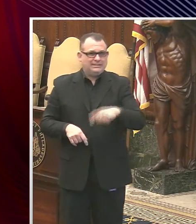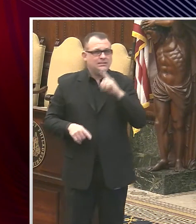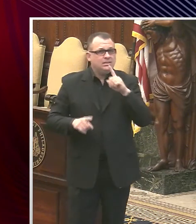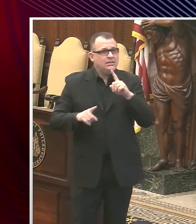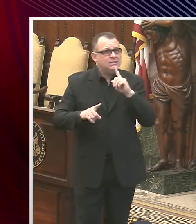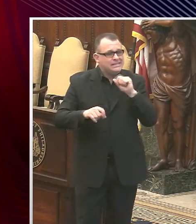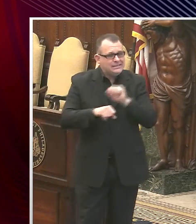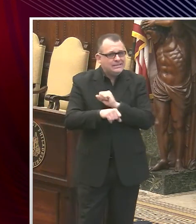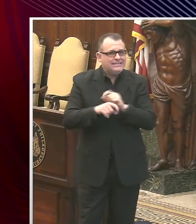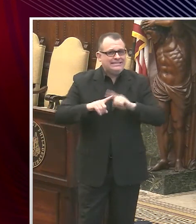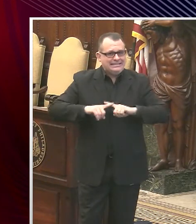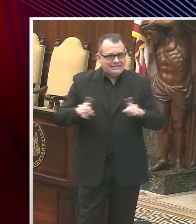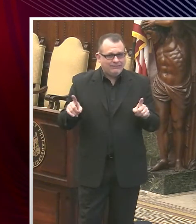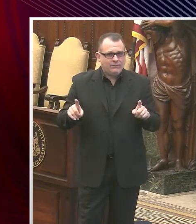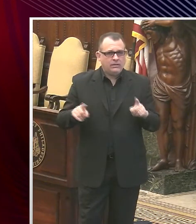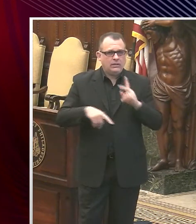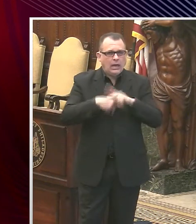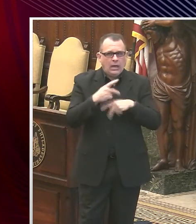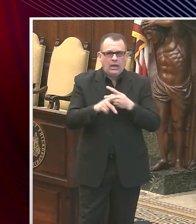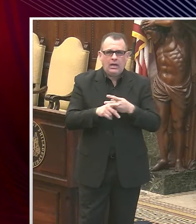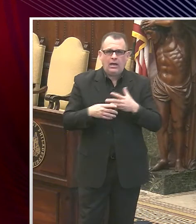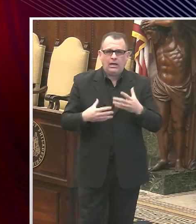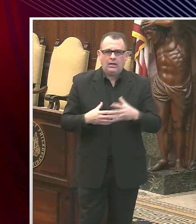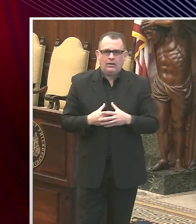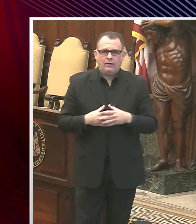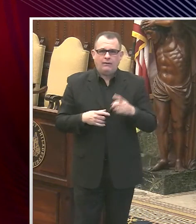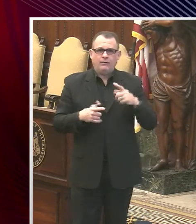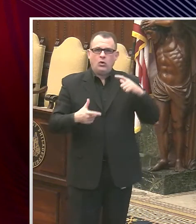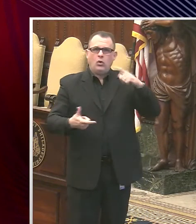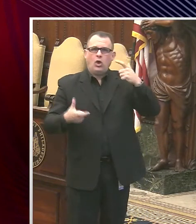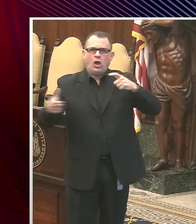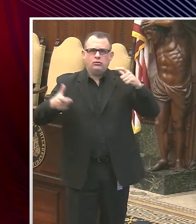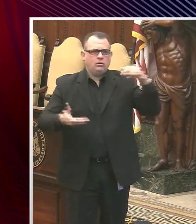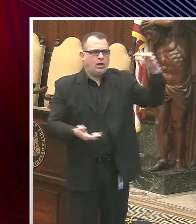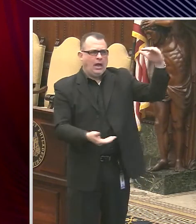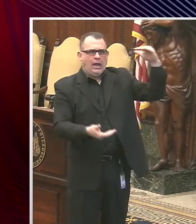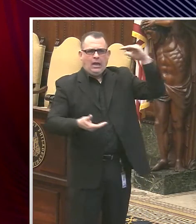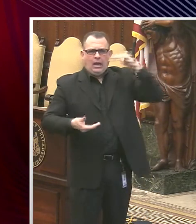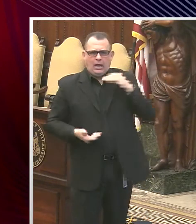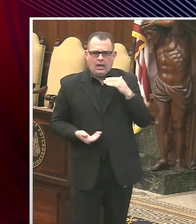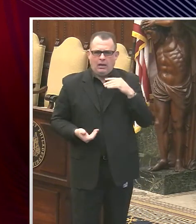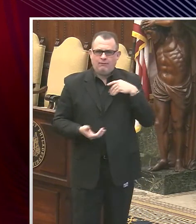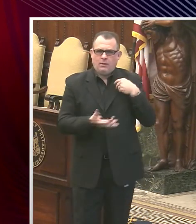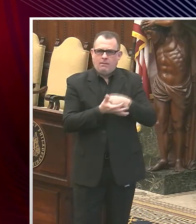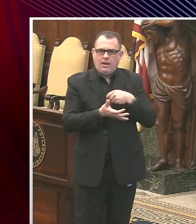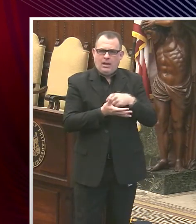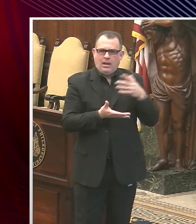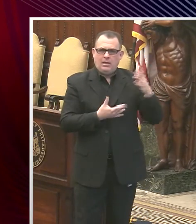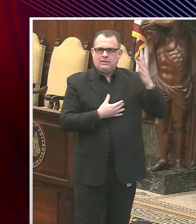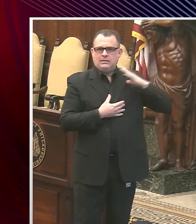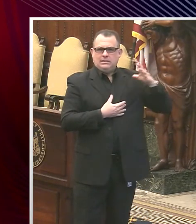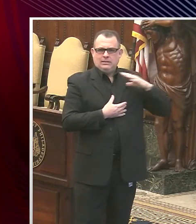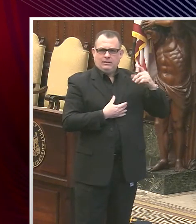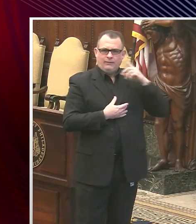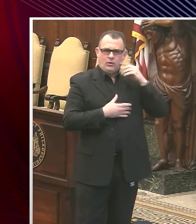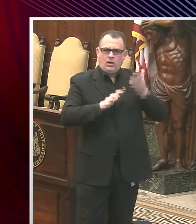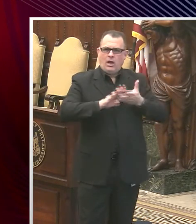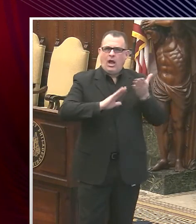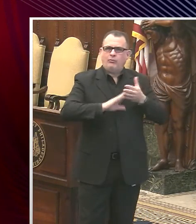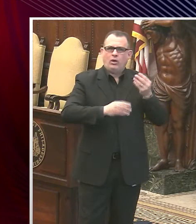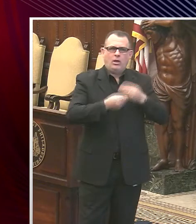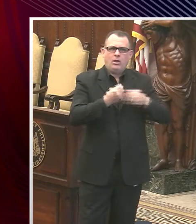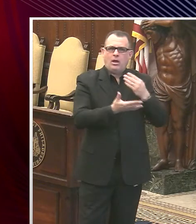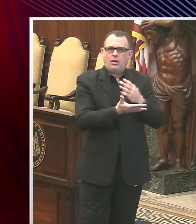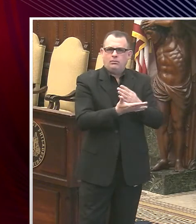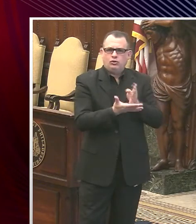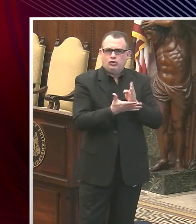get this type of huge influx of federal money for our operating budget back then.